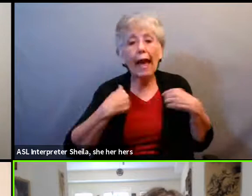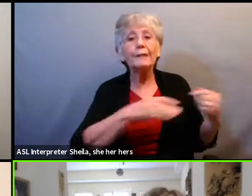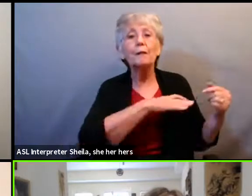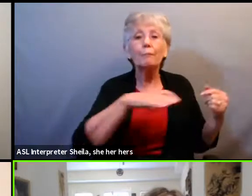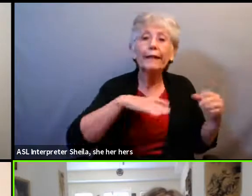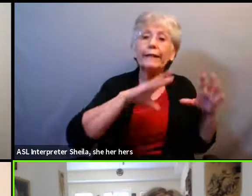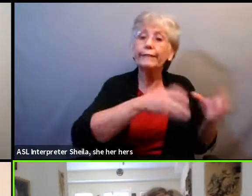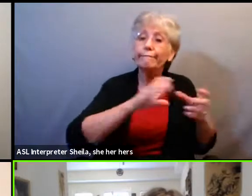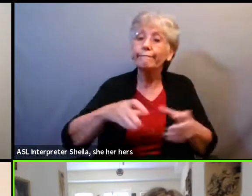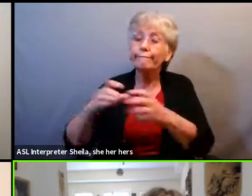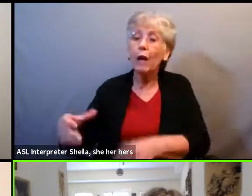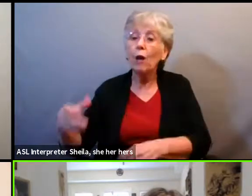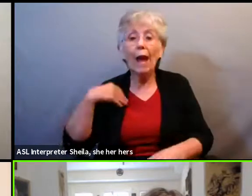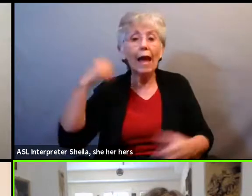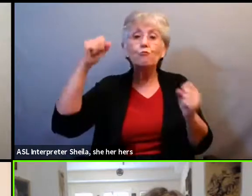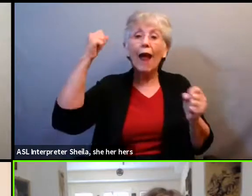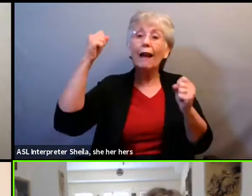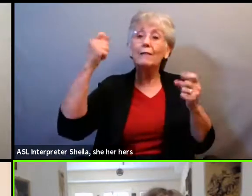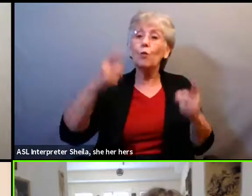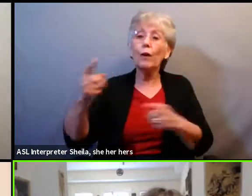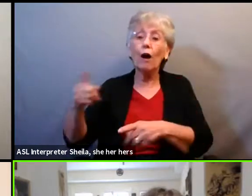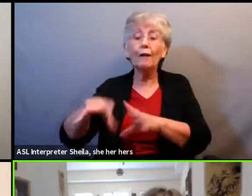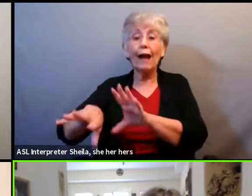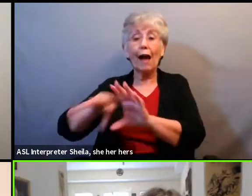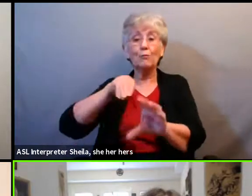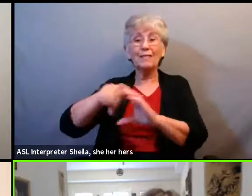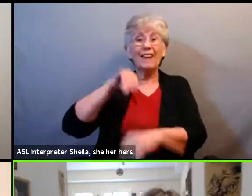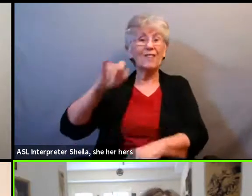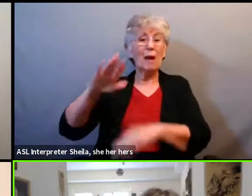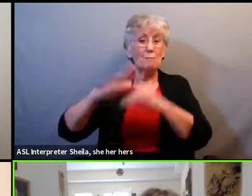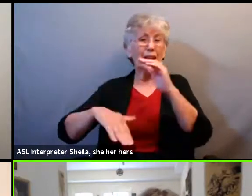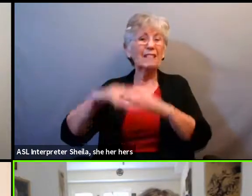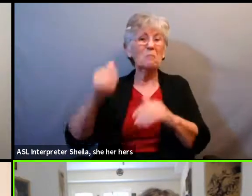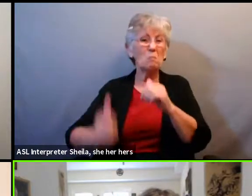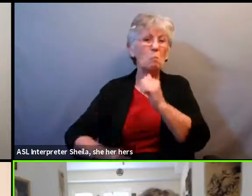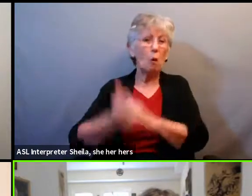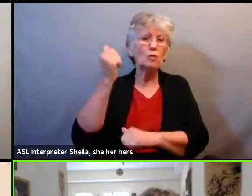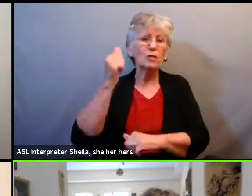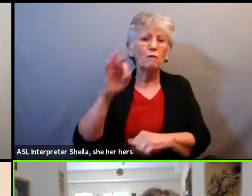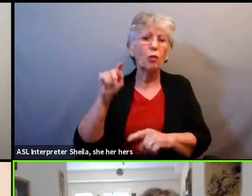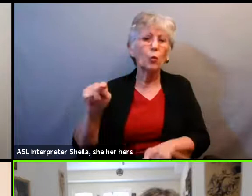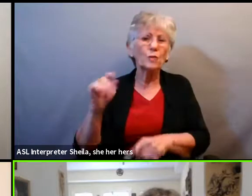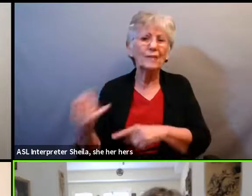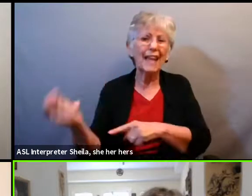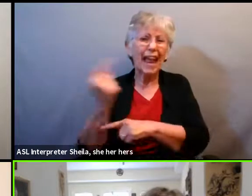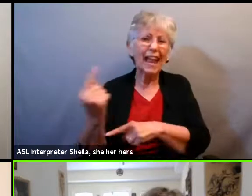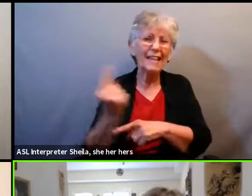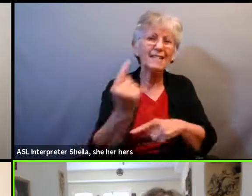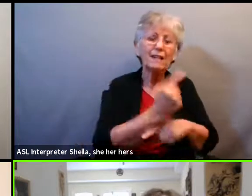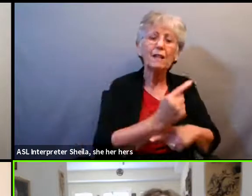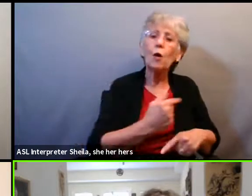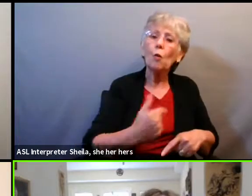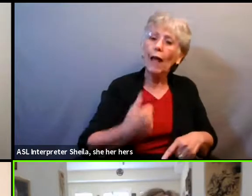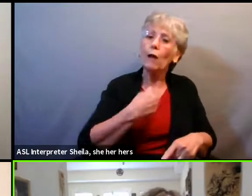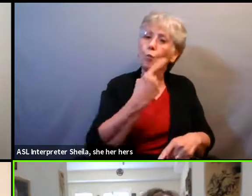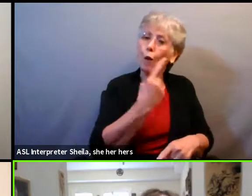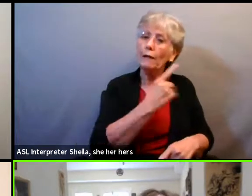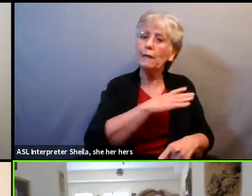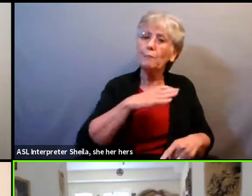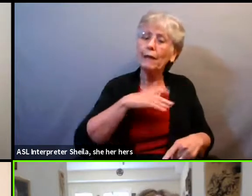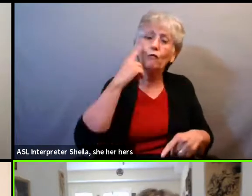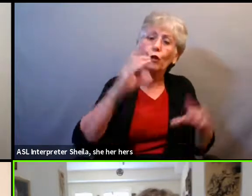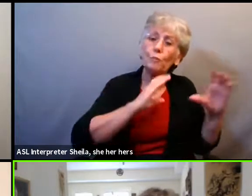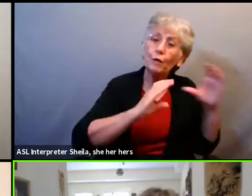being held outside the building for most days. There was a communications committee. There was